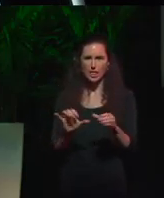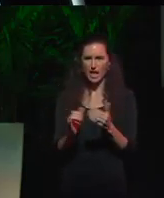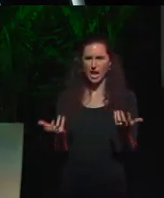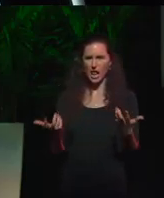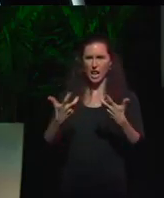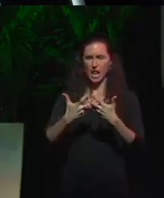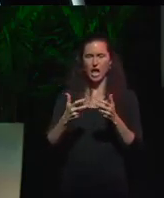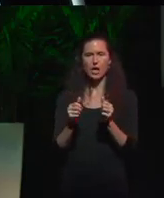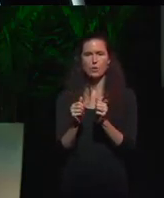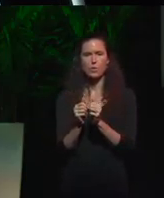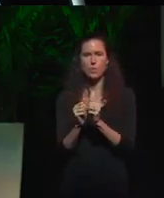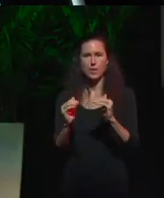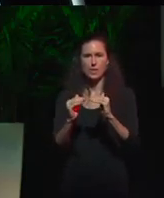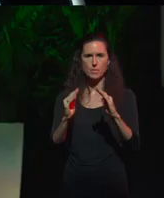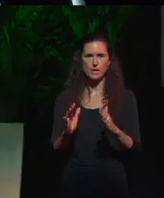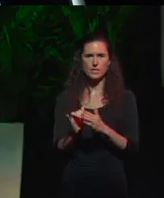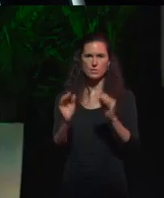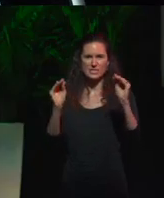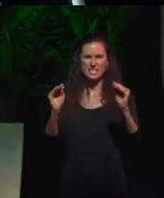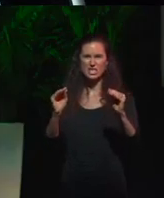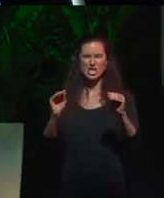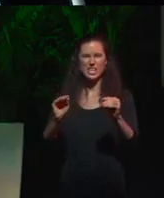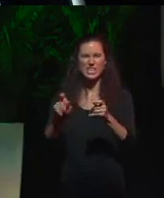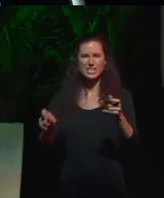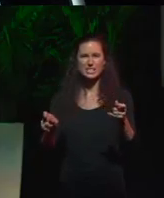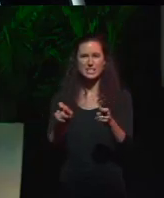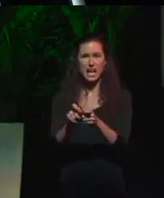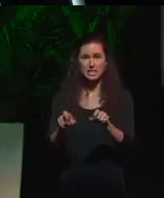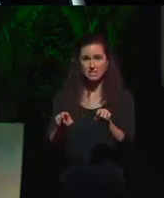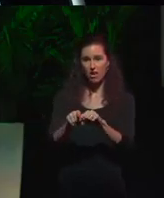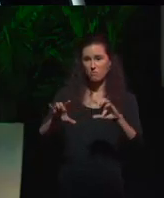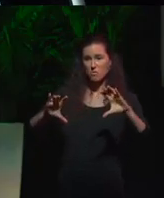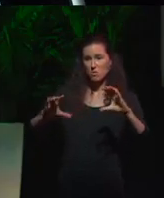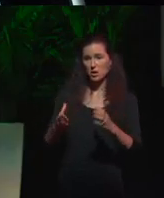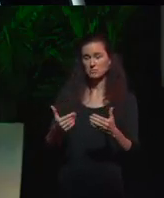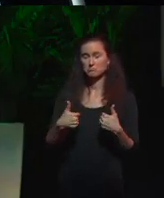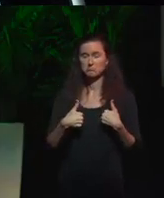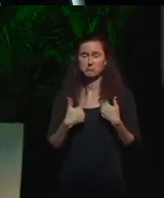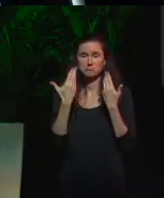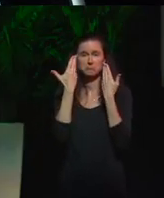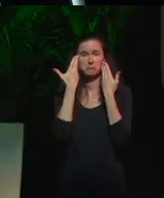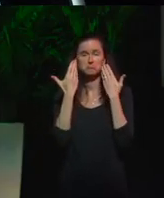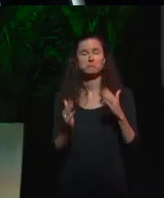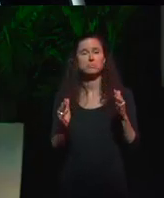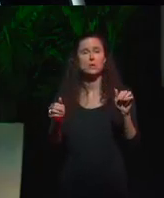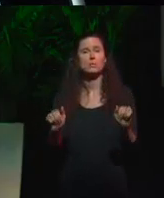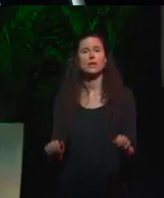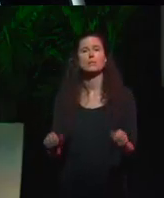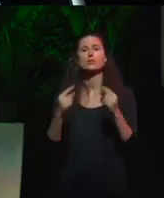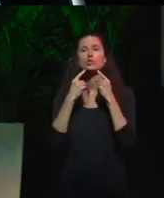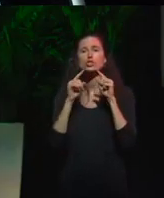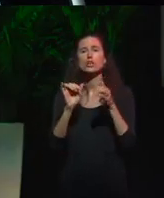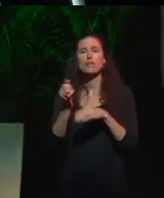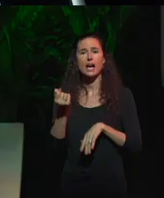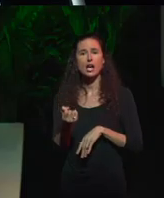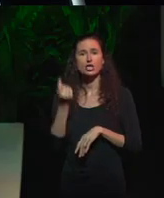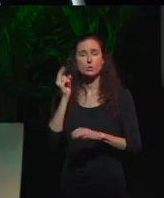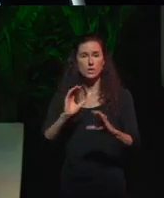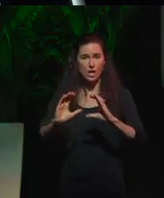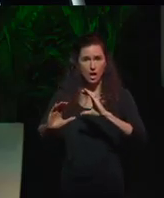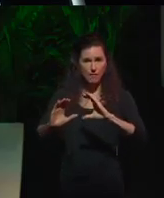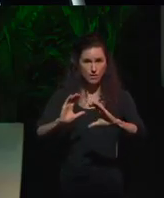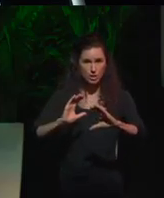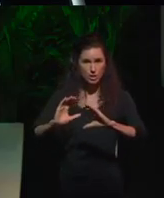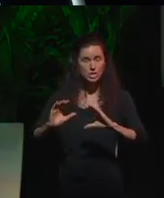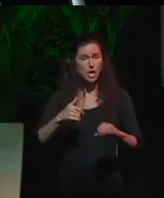peers I had who were teaching the very same courses? Achieving that understanding was a conversation I was